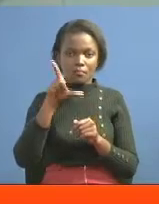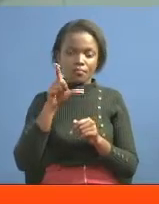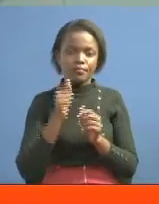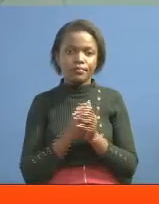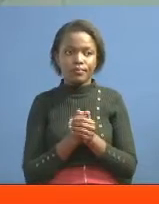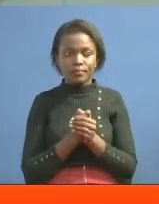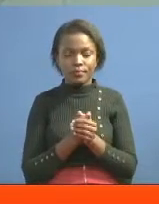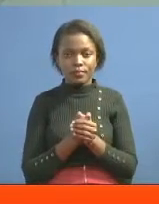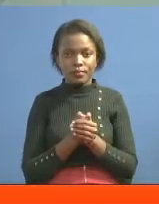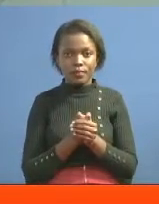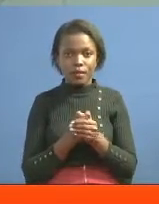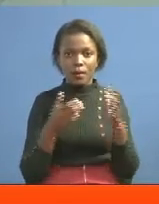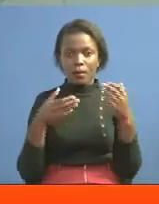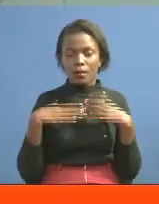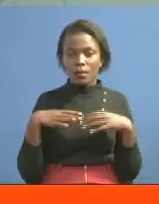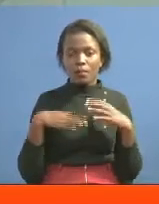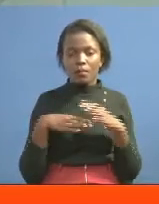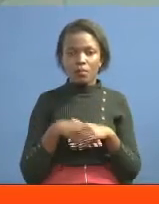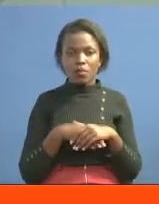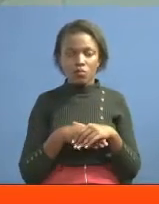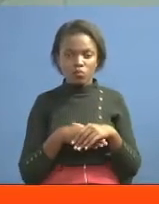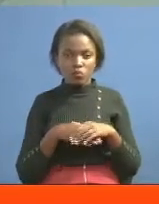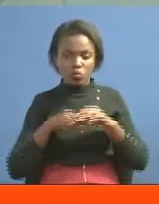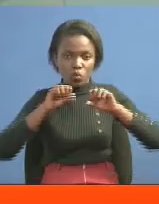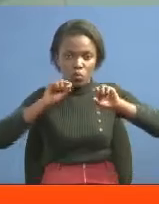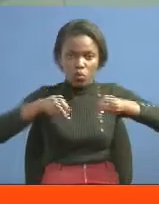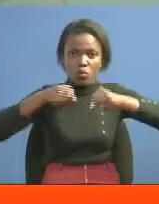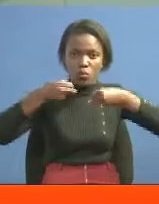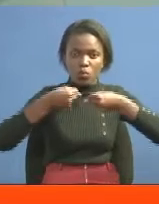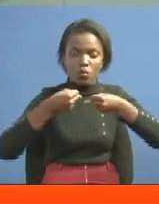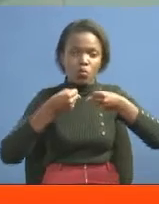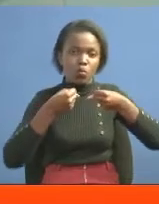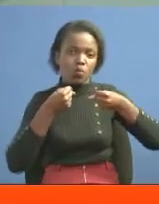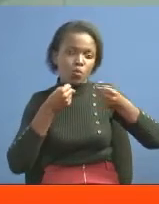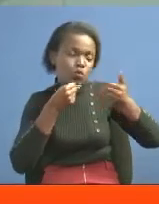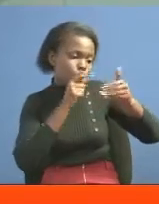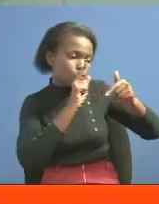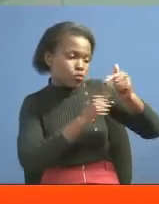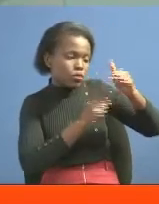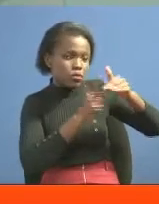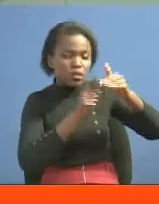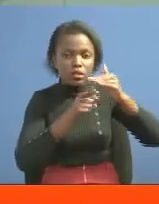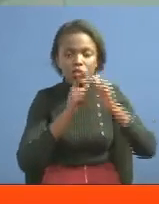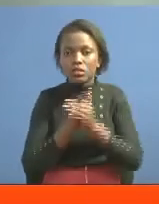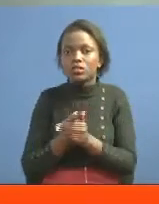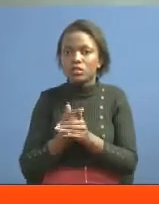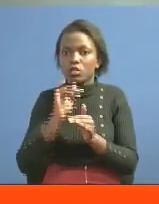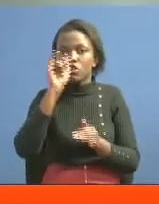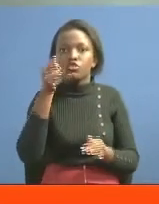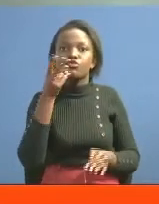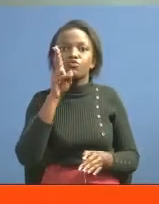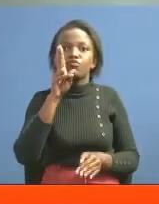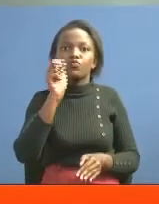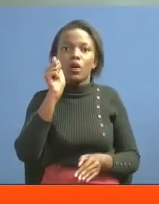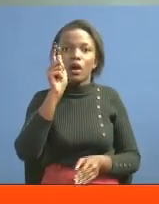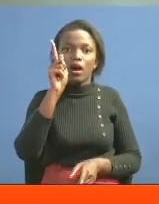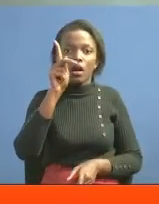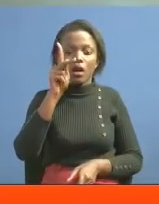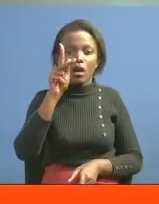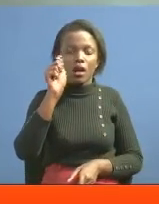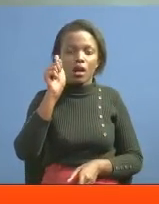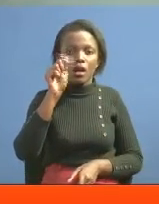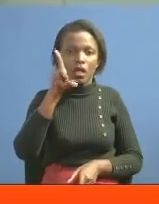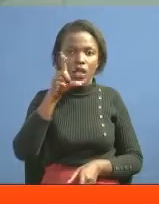are people like the border riders. You're looking at your mamambogas. You're looking at your juakali artisans. These are guys who are